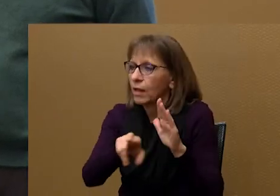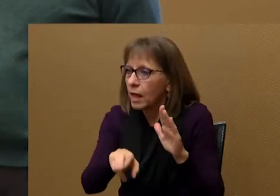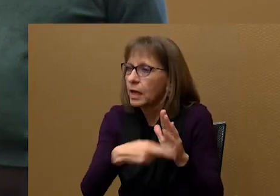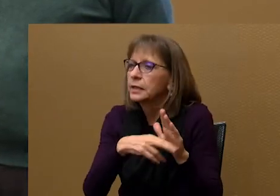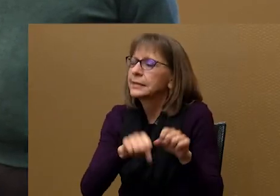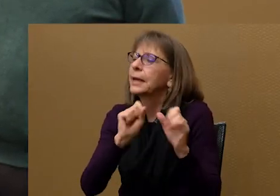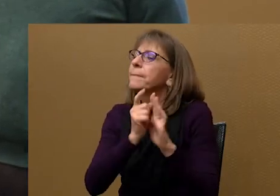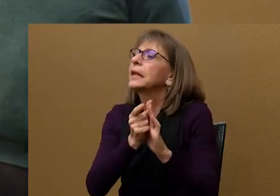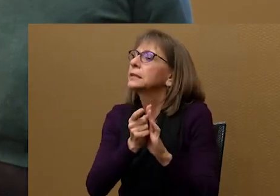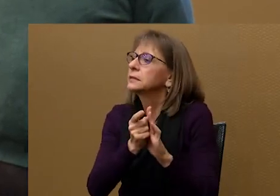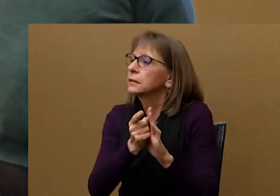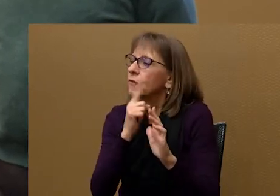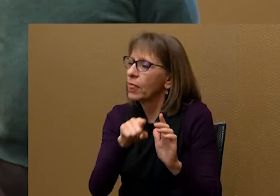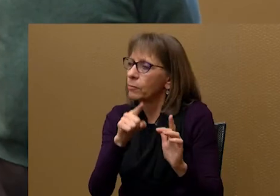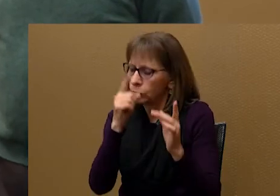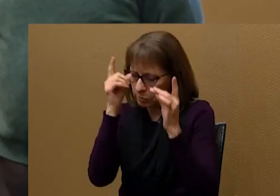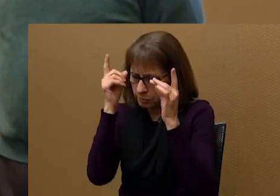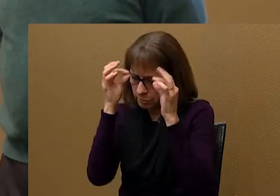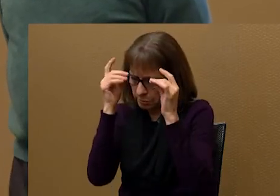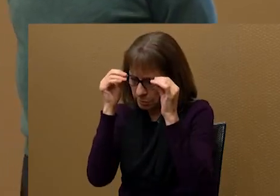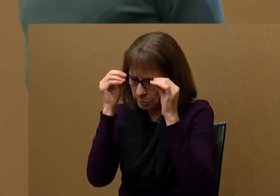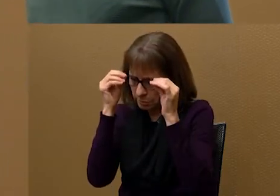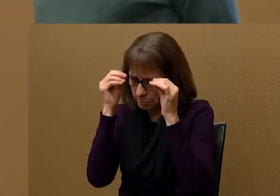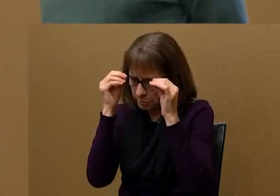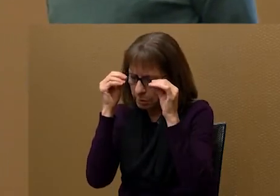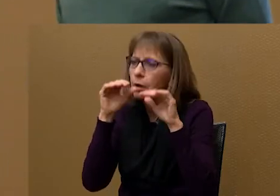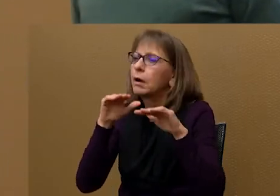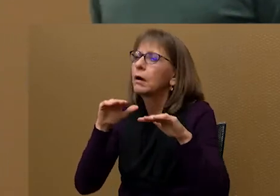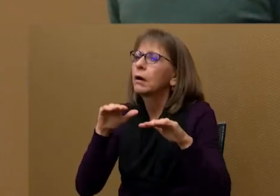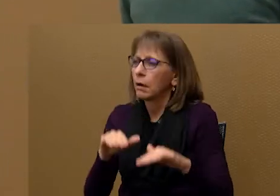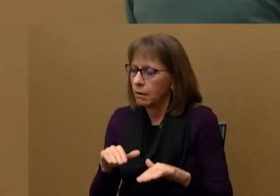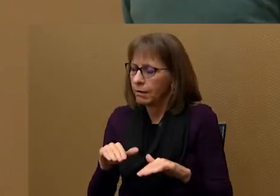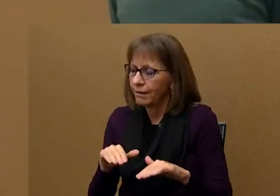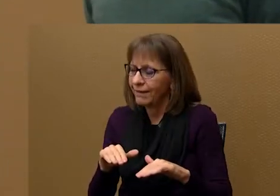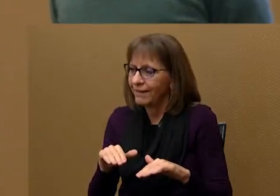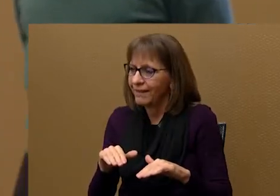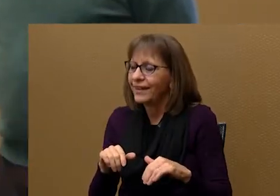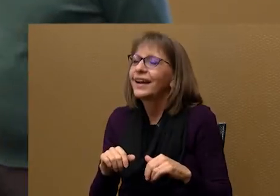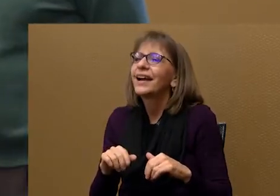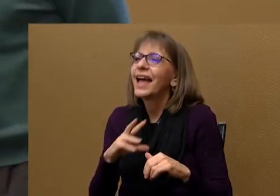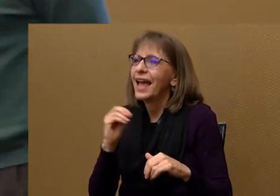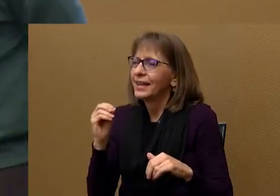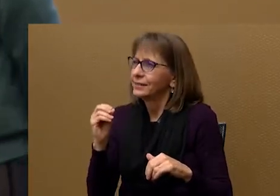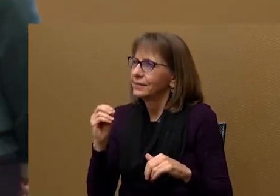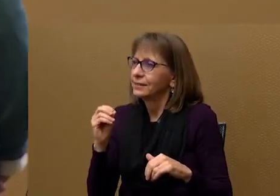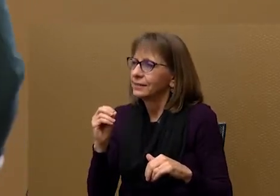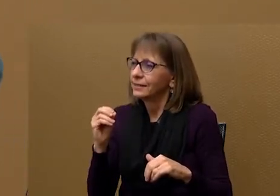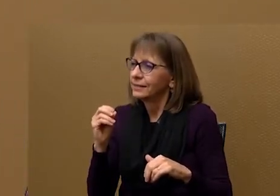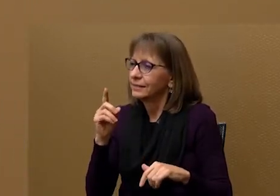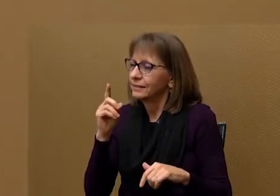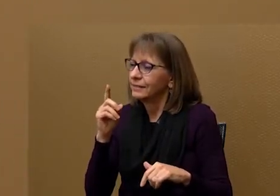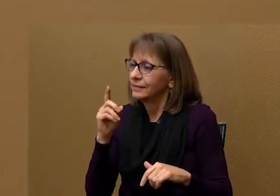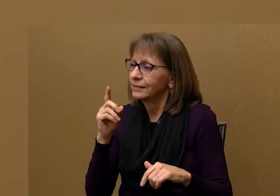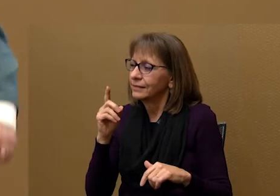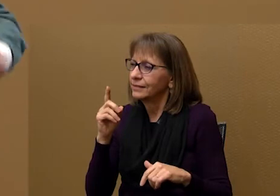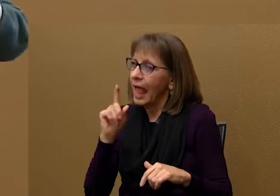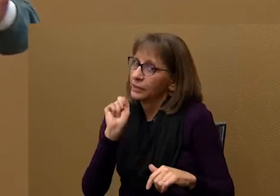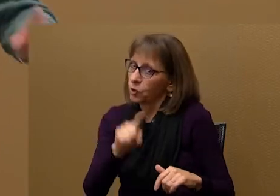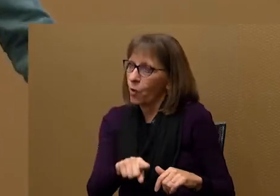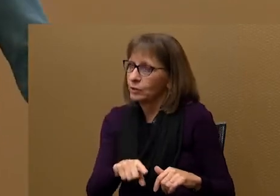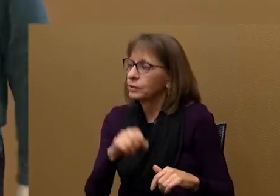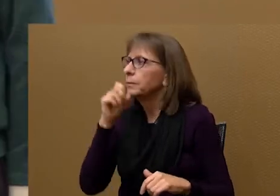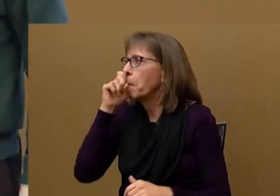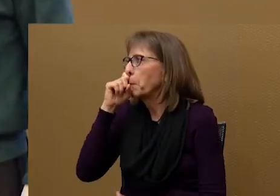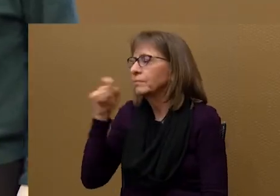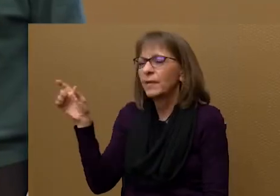minute for the kid to calm down about not being able to reach the ball and just kind of asking the question. Is